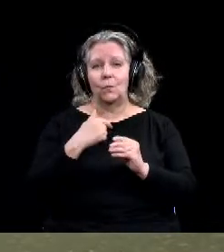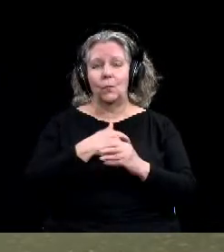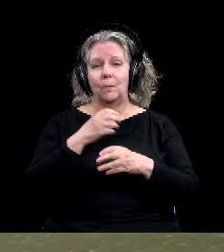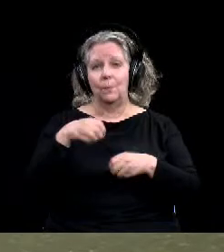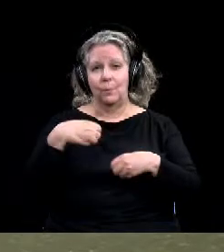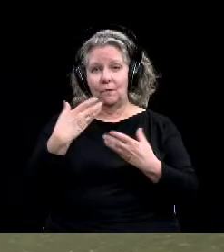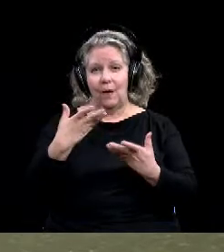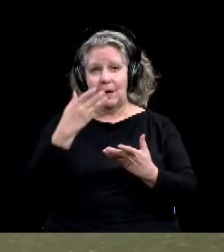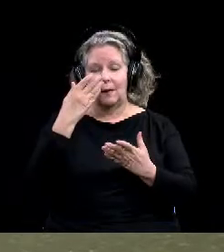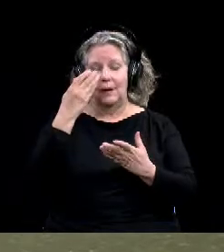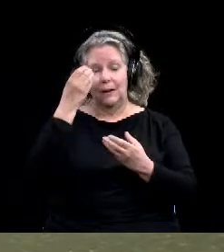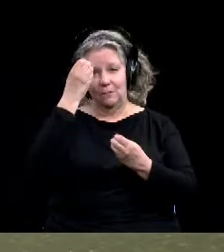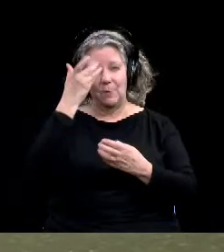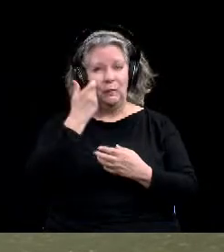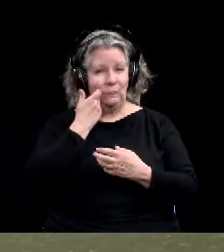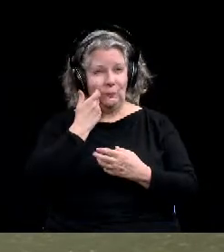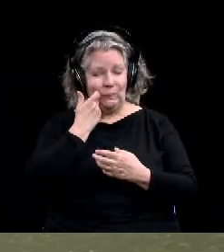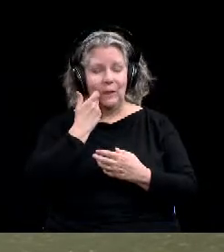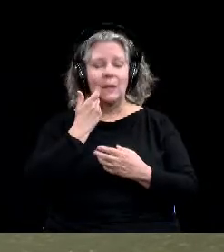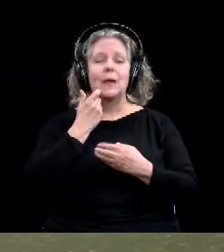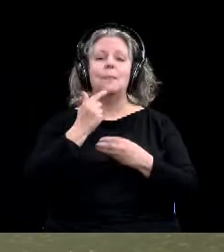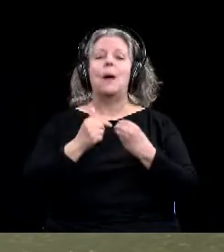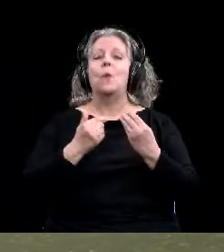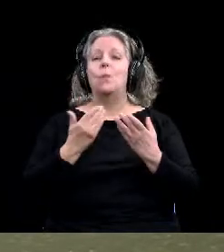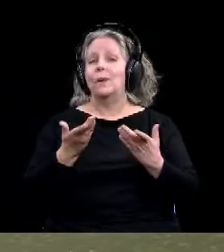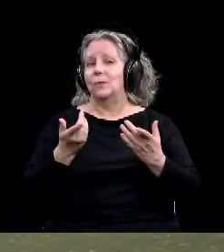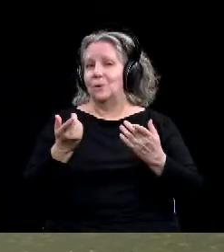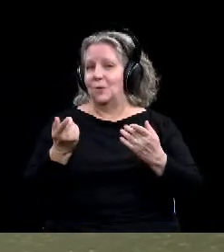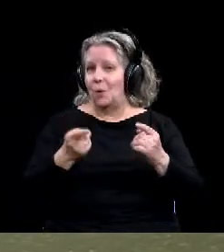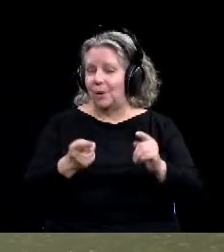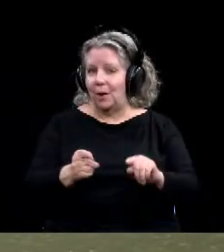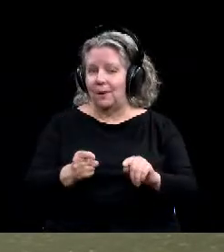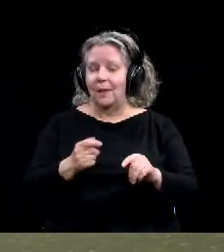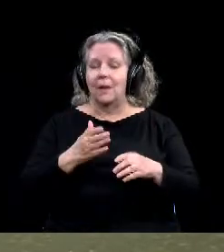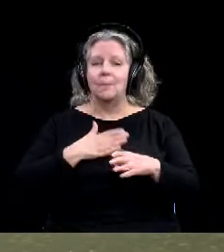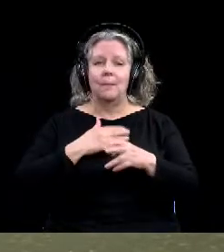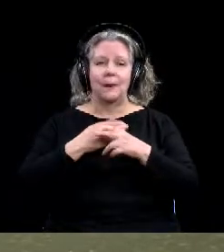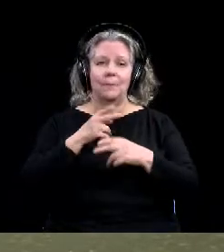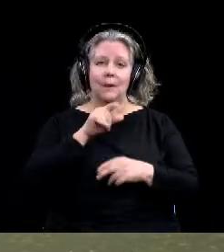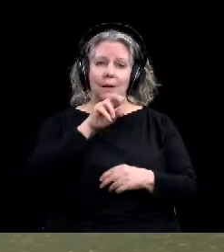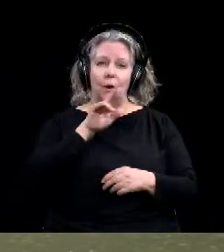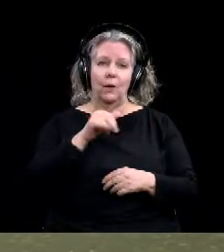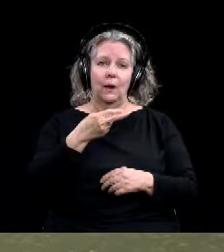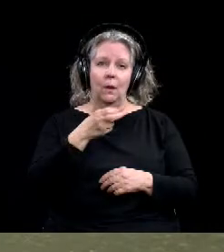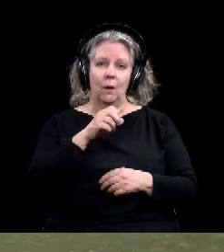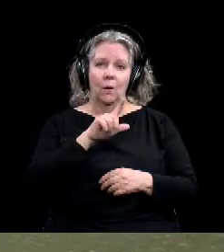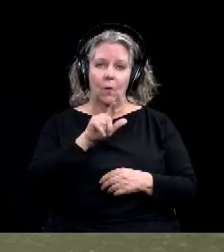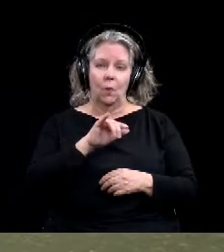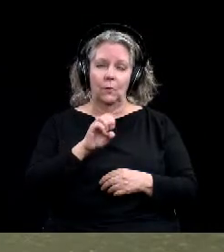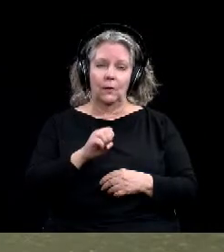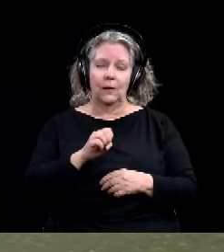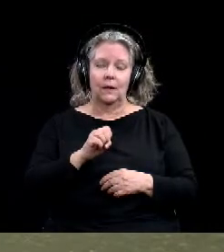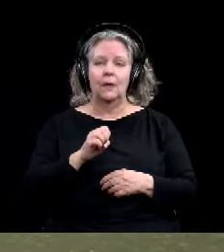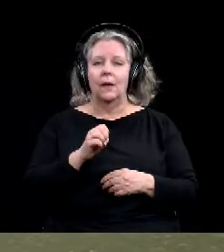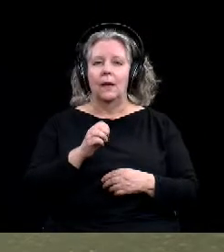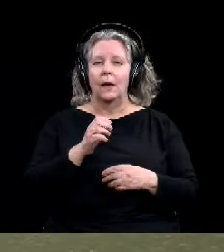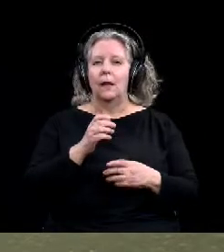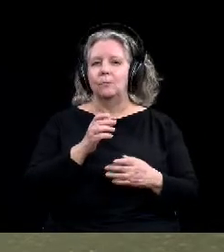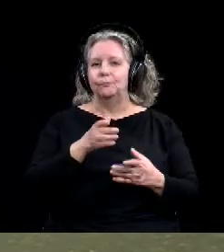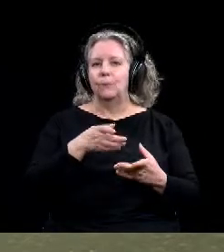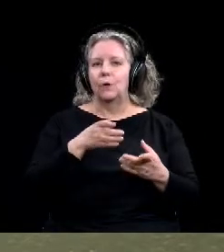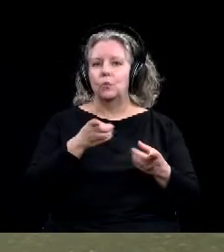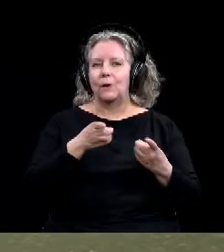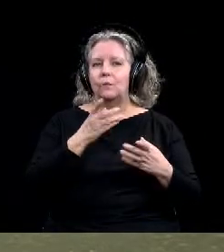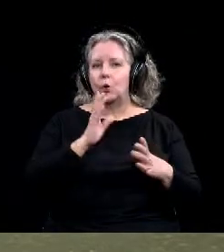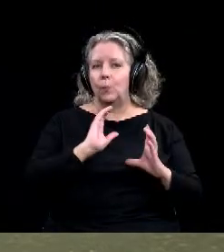Holsey, Director of Municipal Information and Communication for the City of Waco. I'll be the moderator for this, and again, I'll introduce you in a moment our panelists and everything, but I want to remind you that